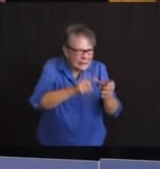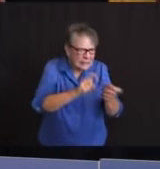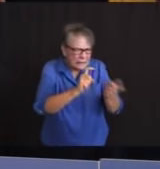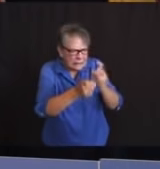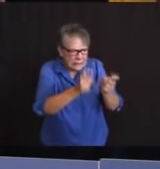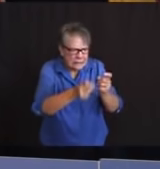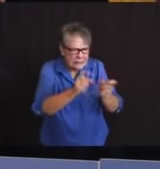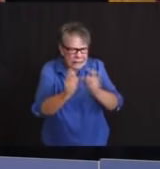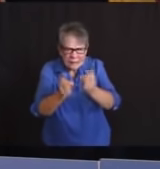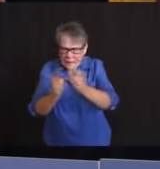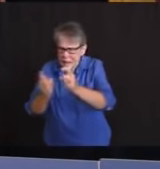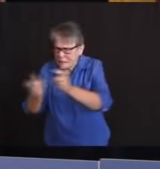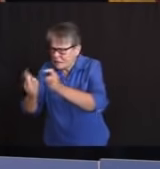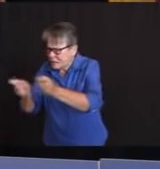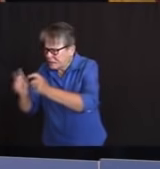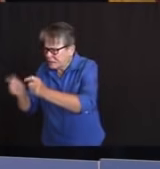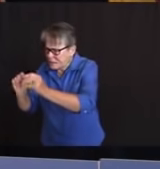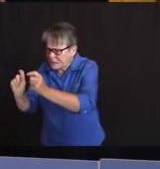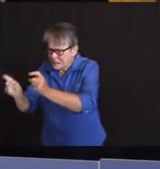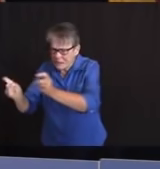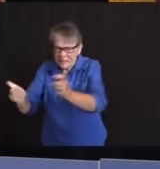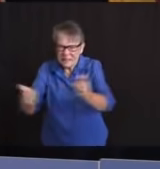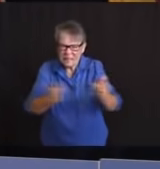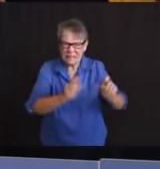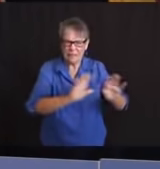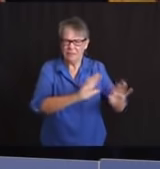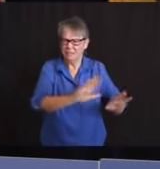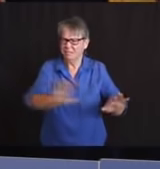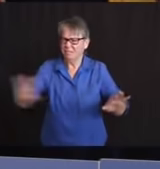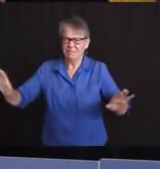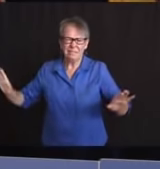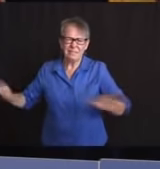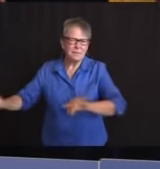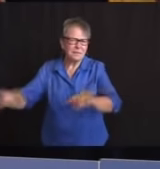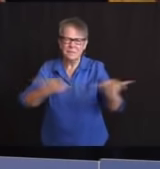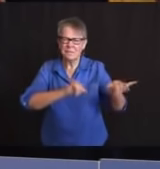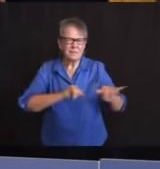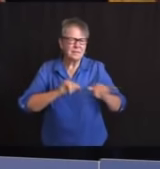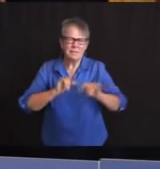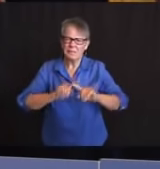schools that educate special needs students, also known as approved